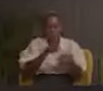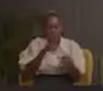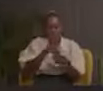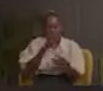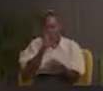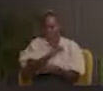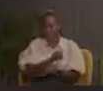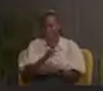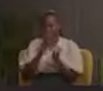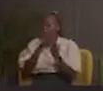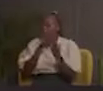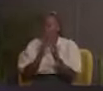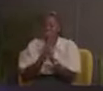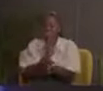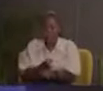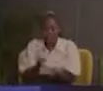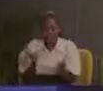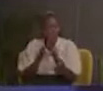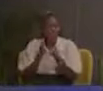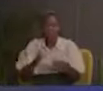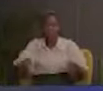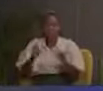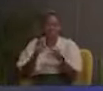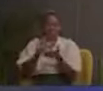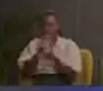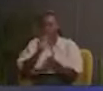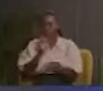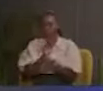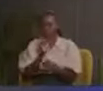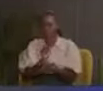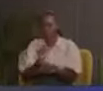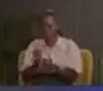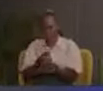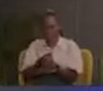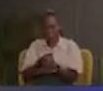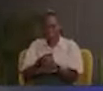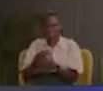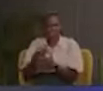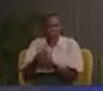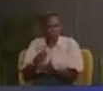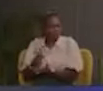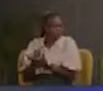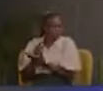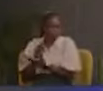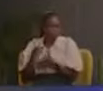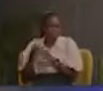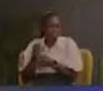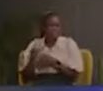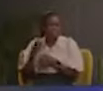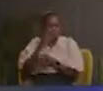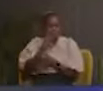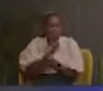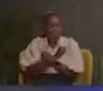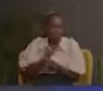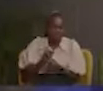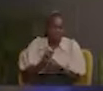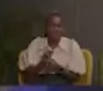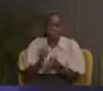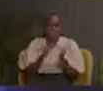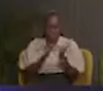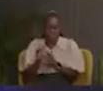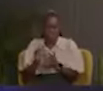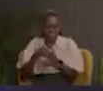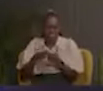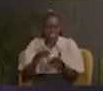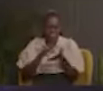Results are very important for the believer's walk. First, as a consolation for your loving and serving Jesus, but then that becomes